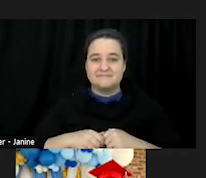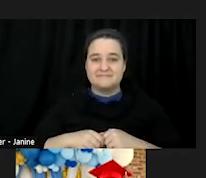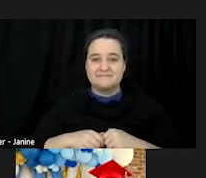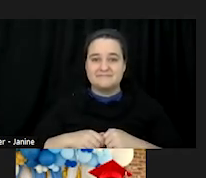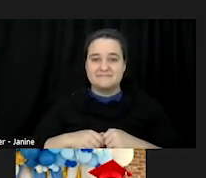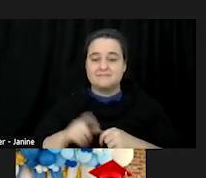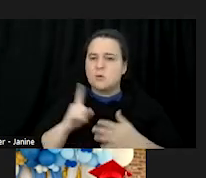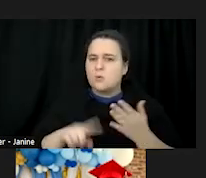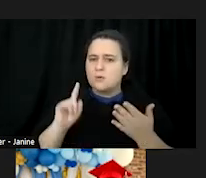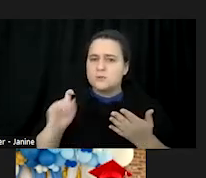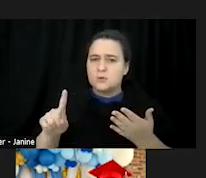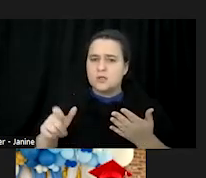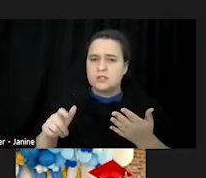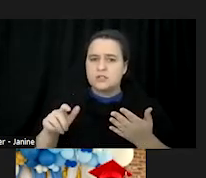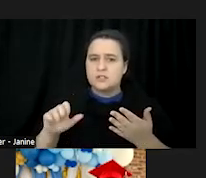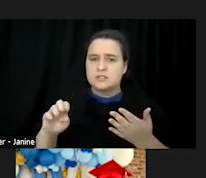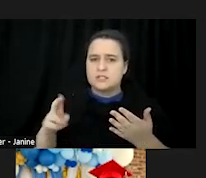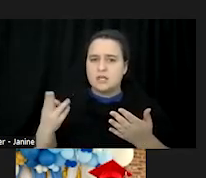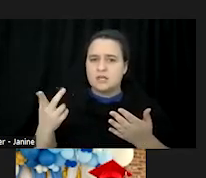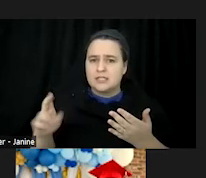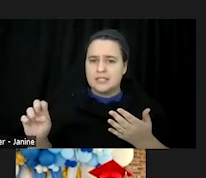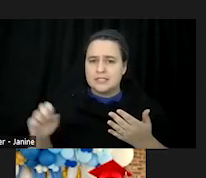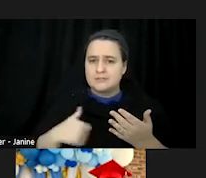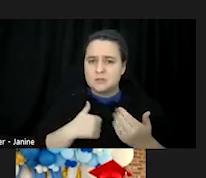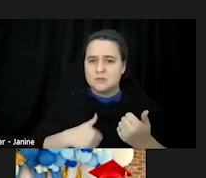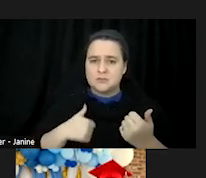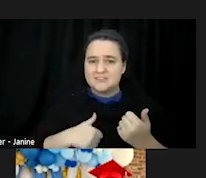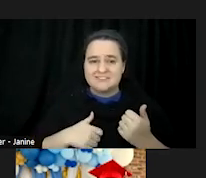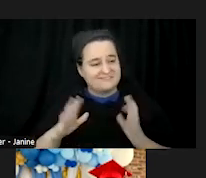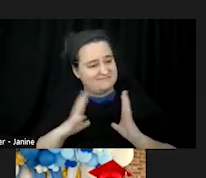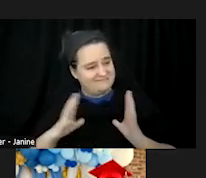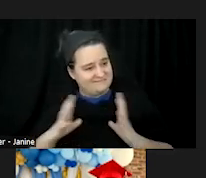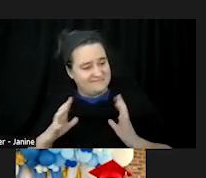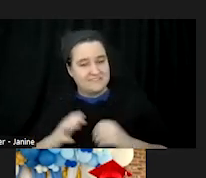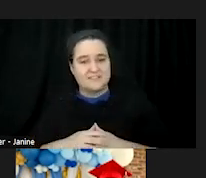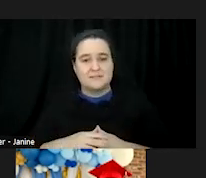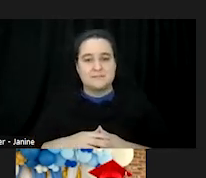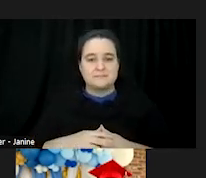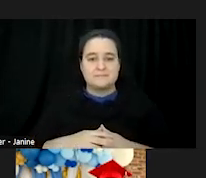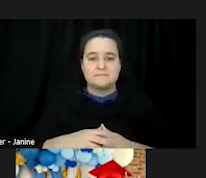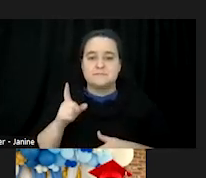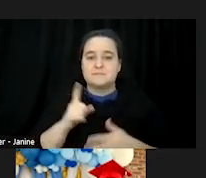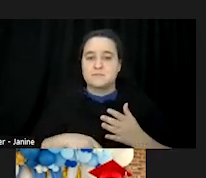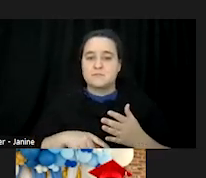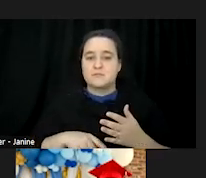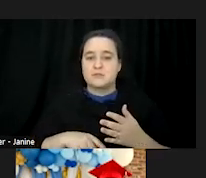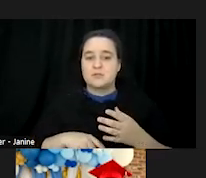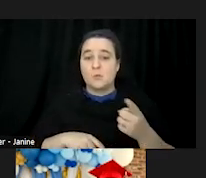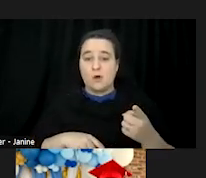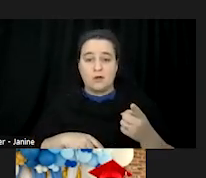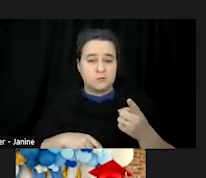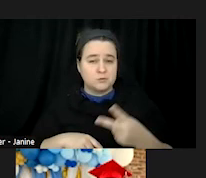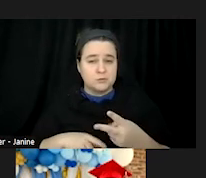what was the question, Sumhi? I'm so sorry. Yeah, that's okay. That's all right. What are one or two